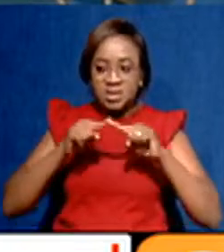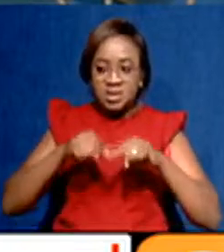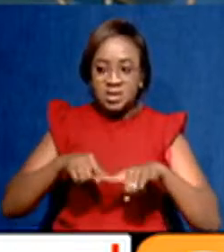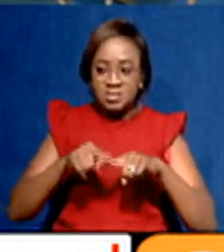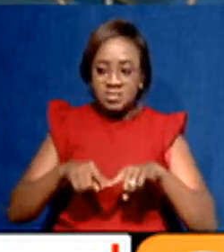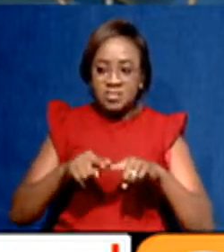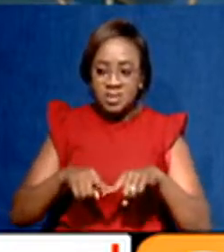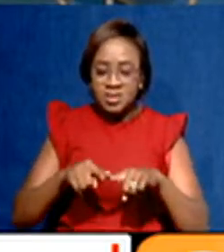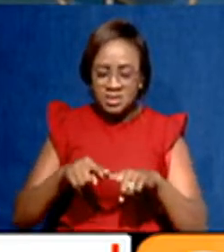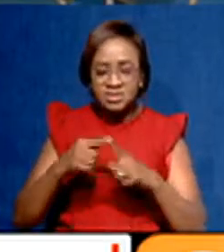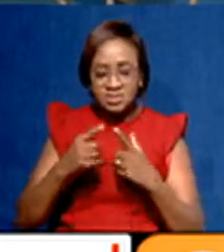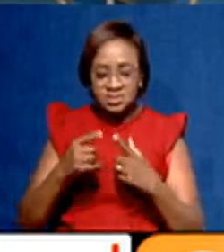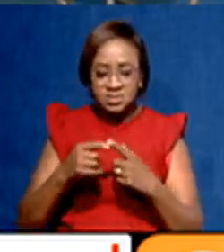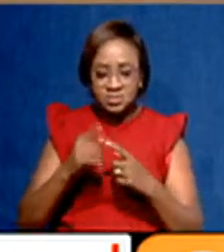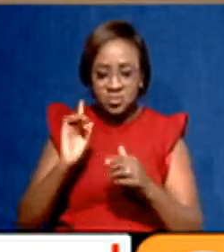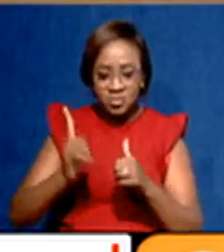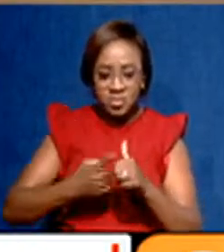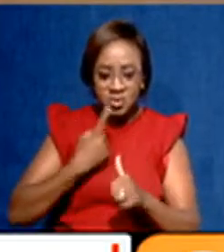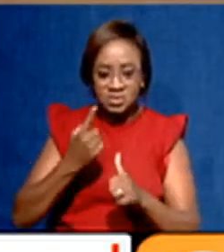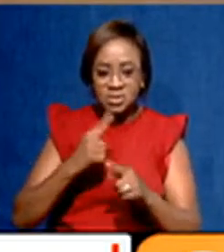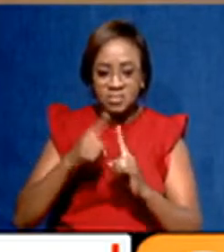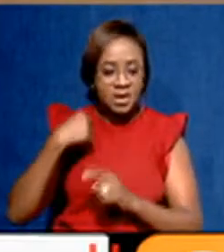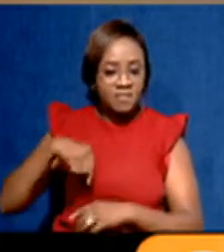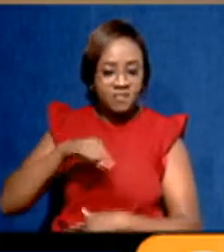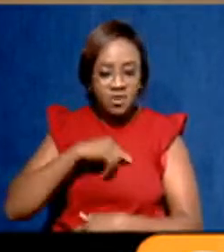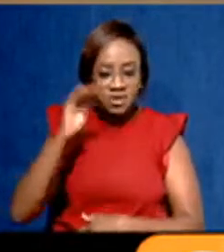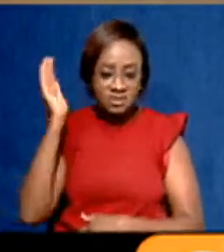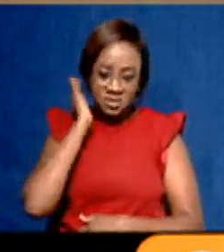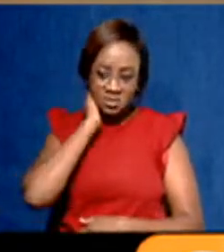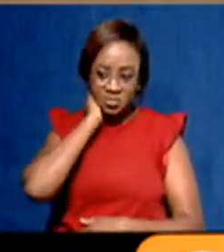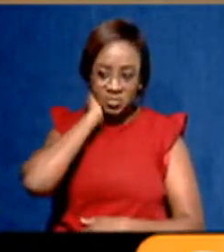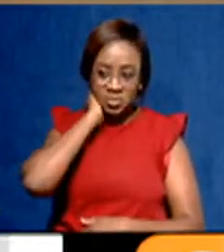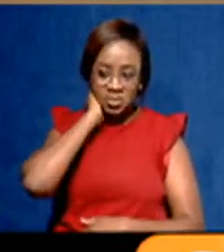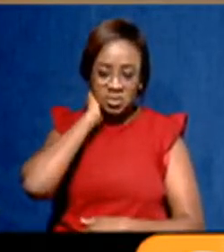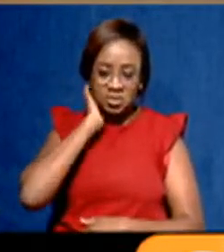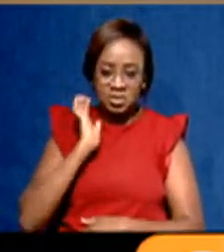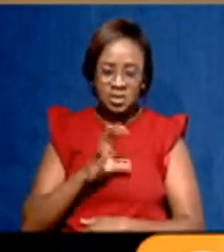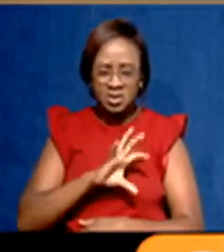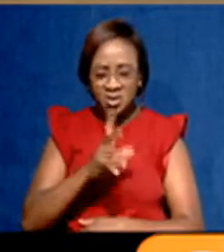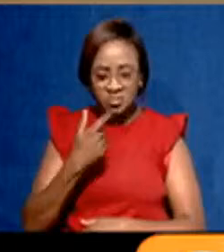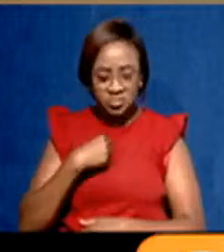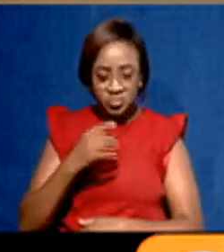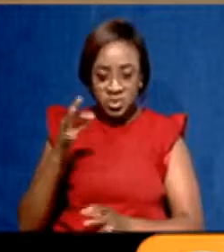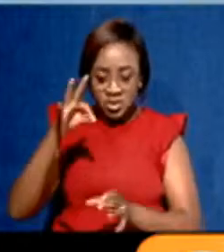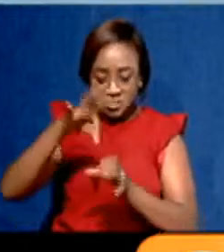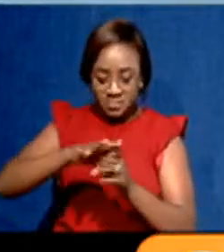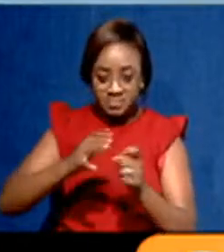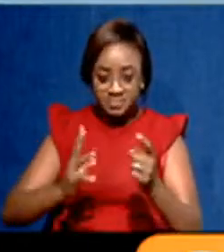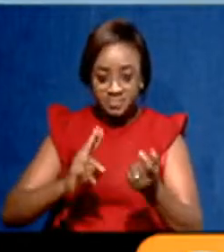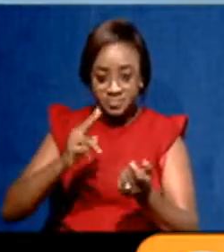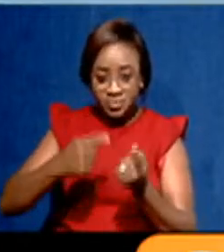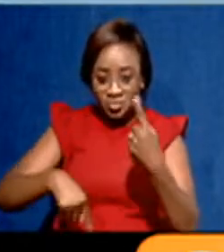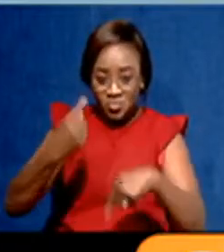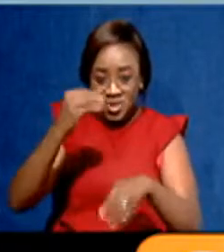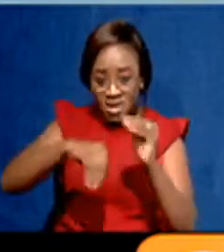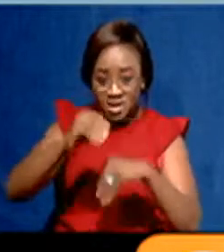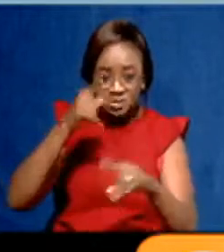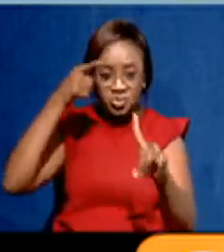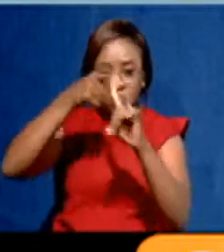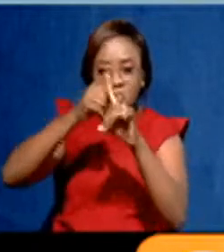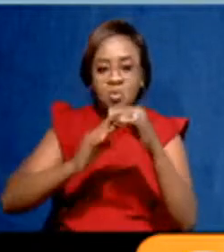any government. So for us in Murang'a County, we came in on a clear mandate that we want to support